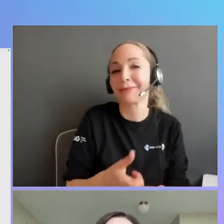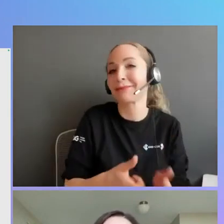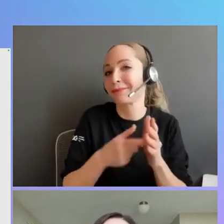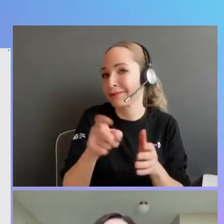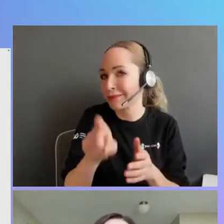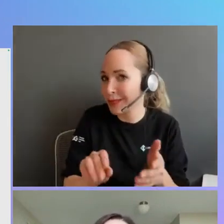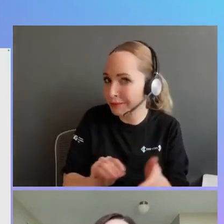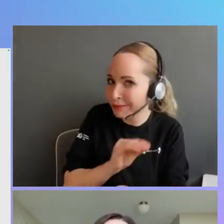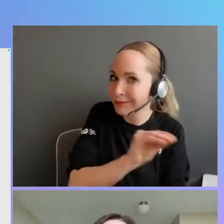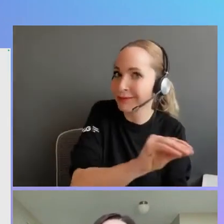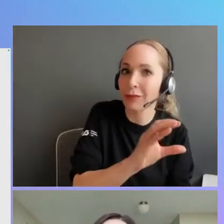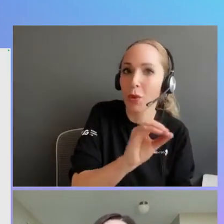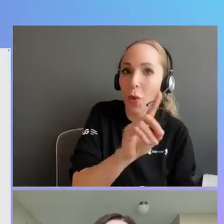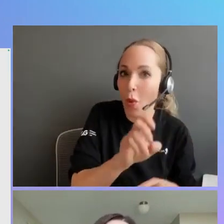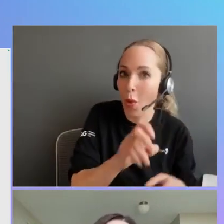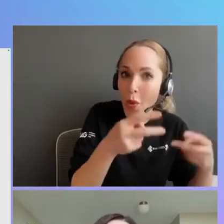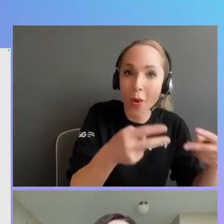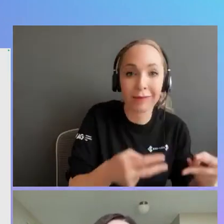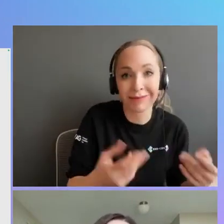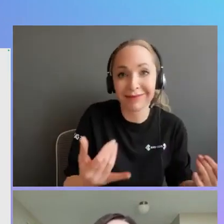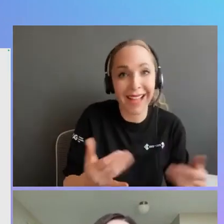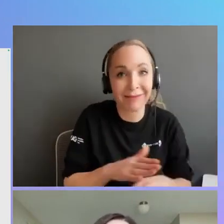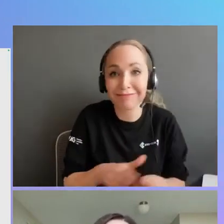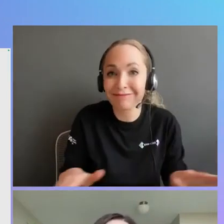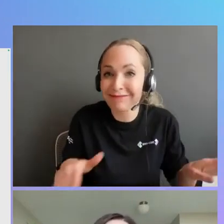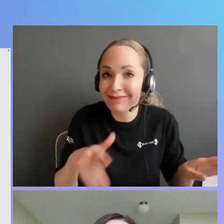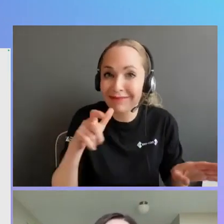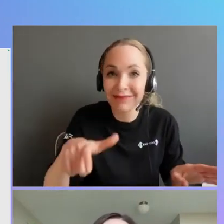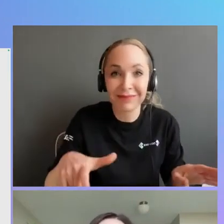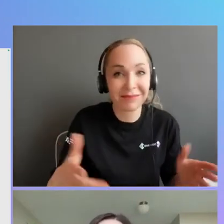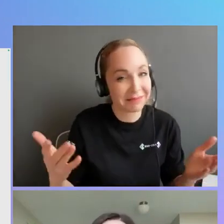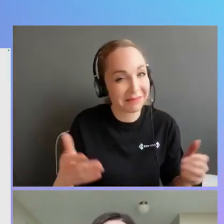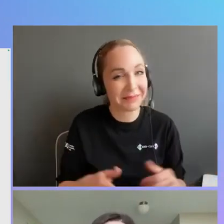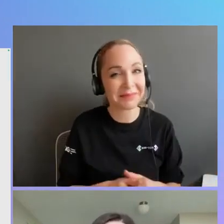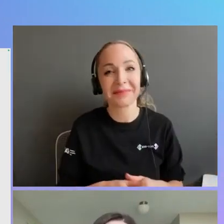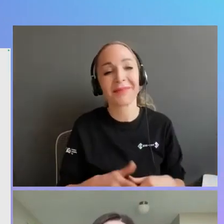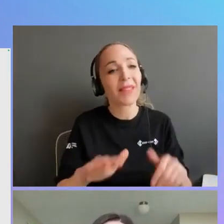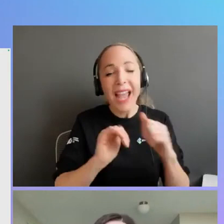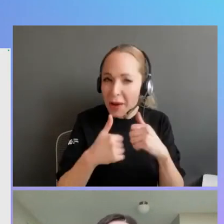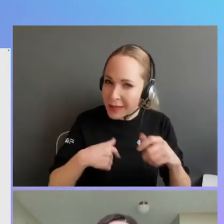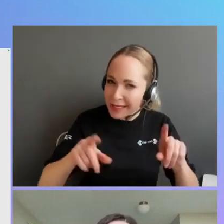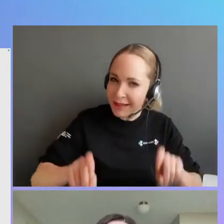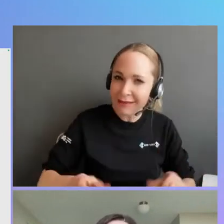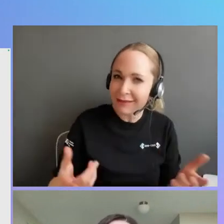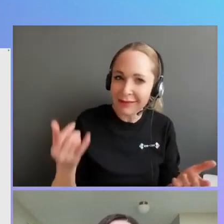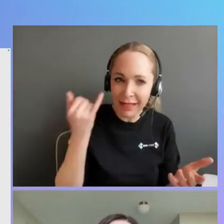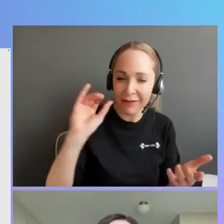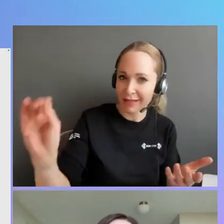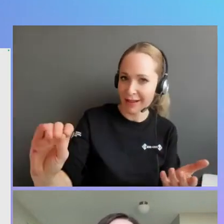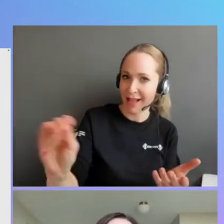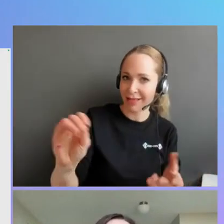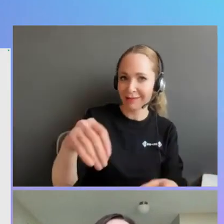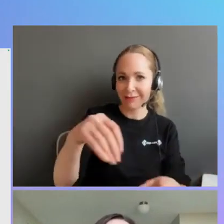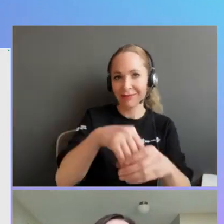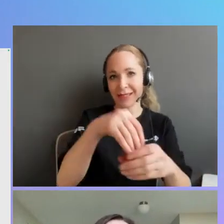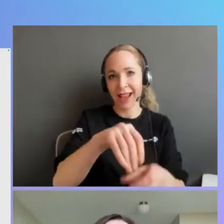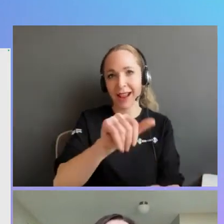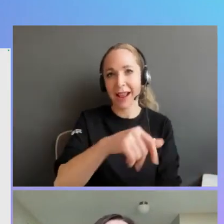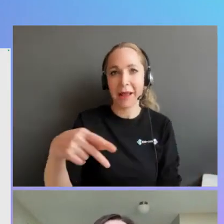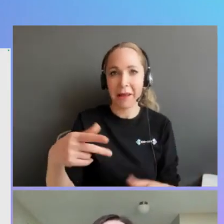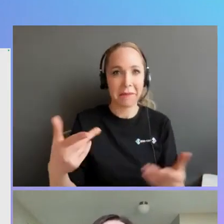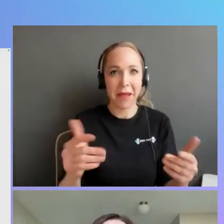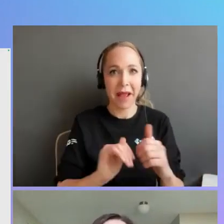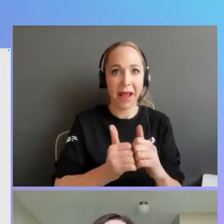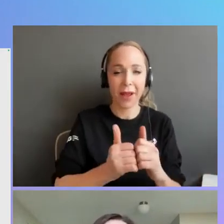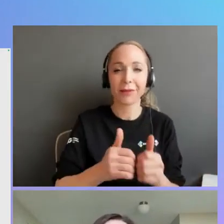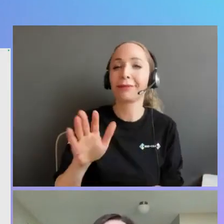some code, and now you no longer need to do that. So how are we actually testing it if we don't have anything in your app itself? It's black